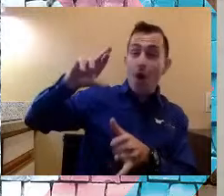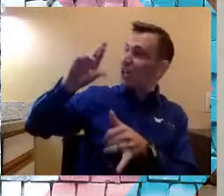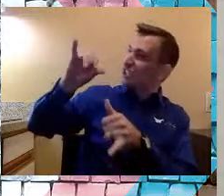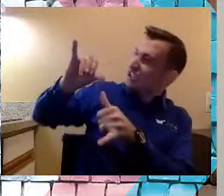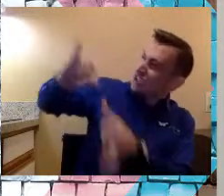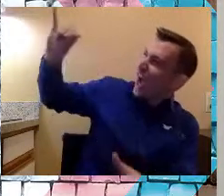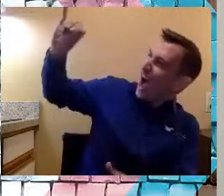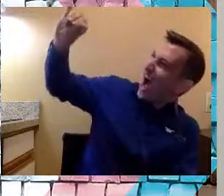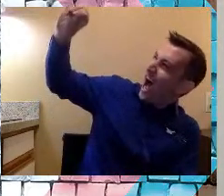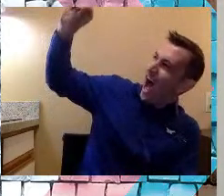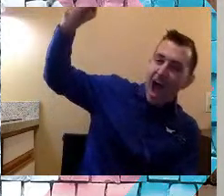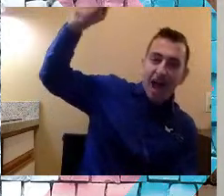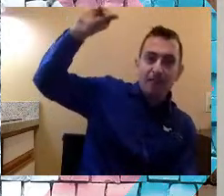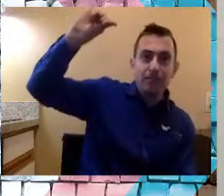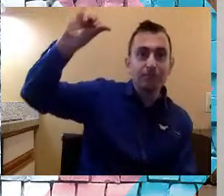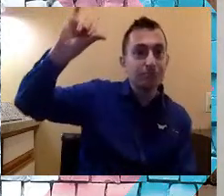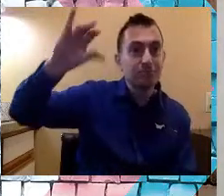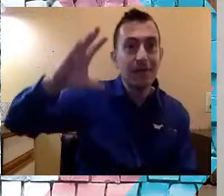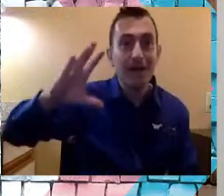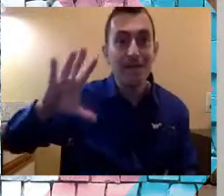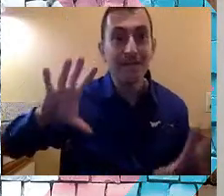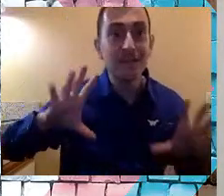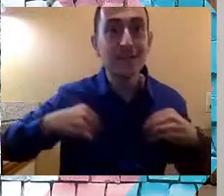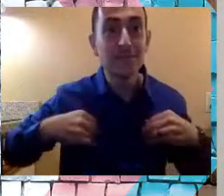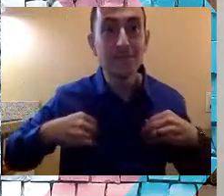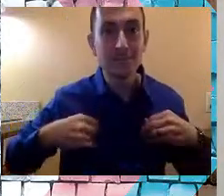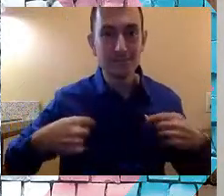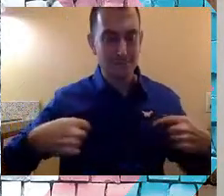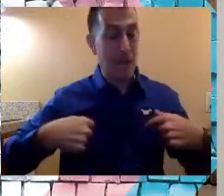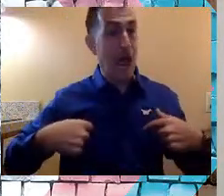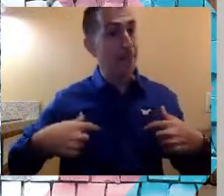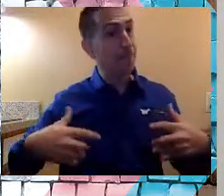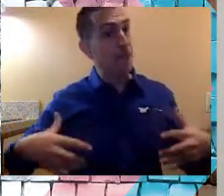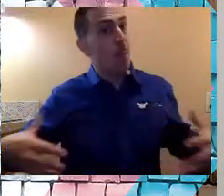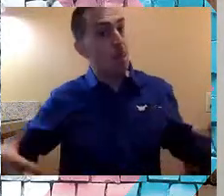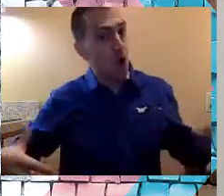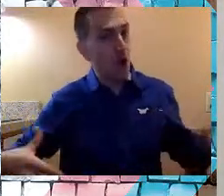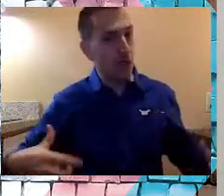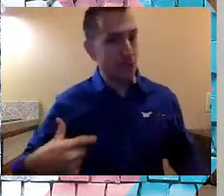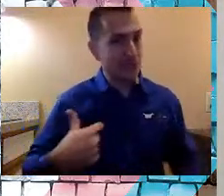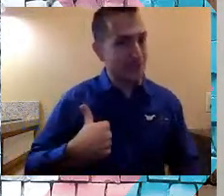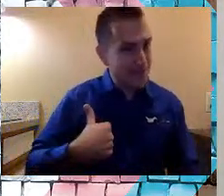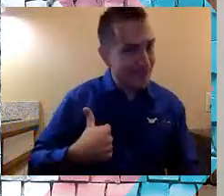extra large. I would say I'm a large, I hope.